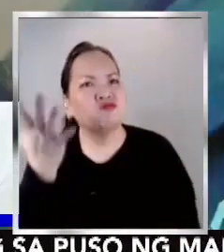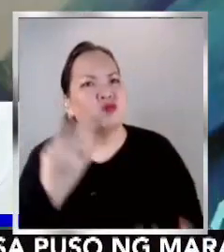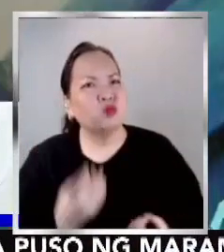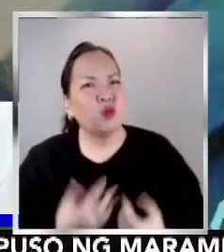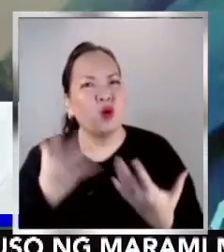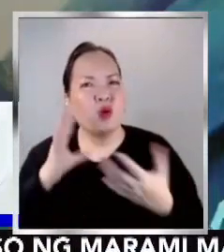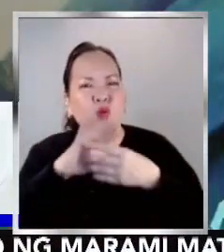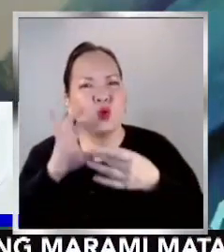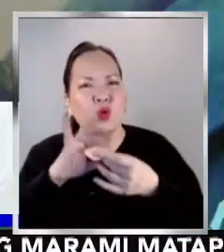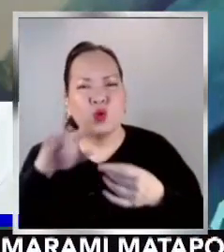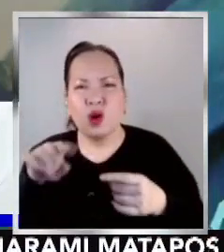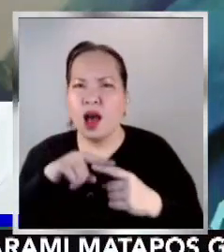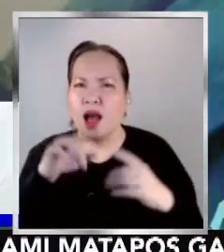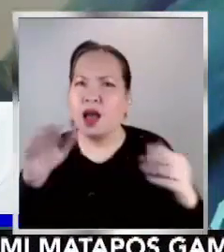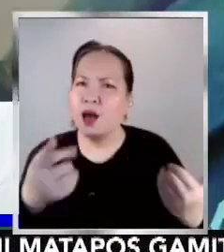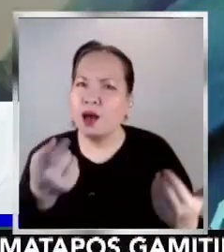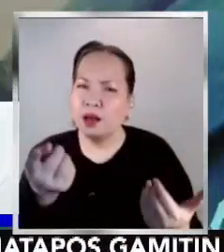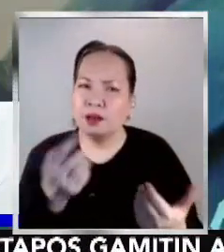there a life event